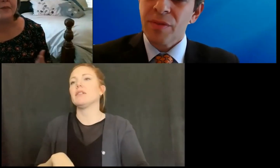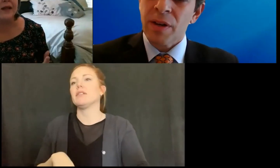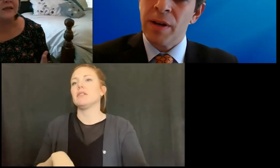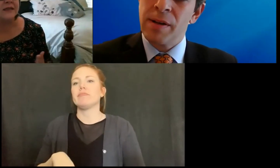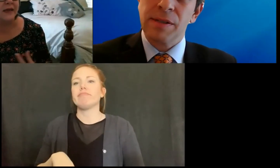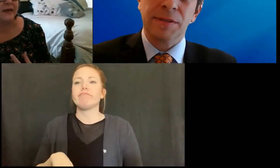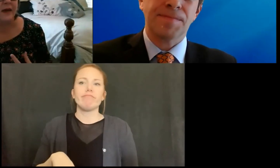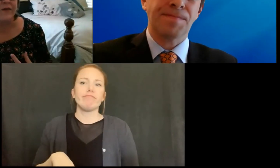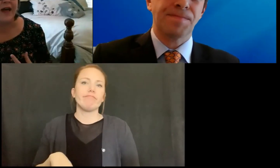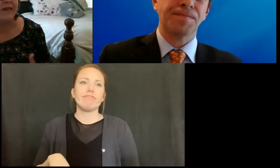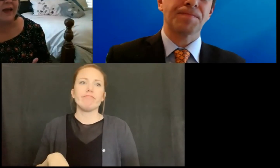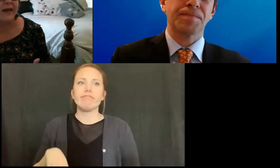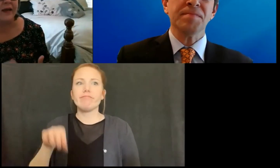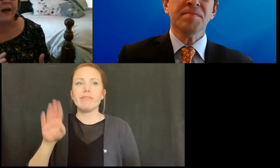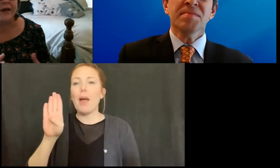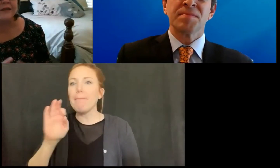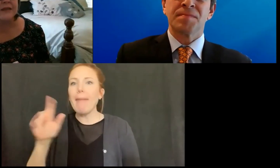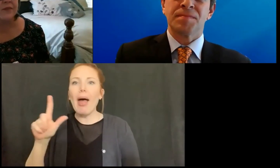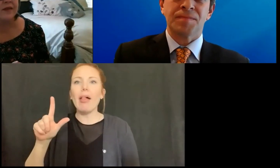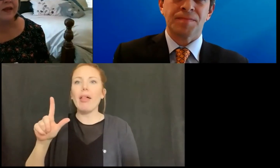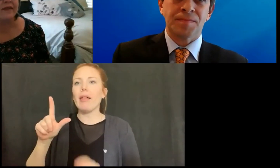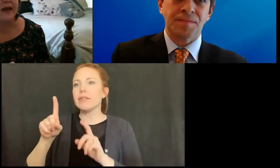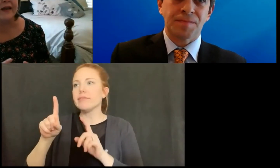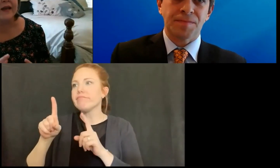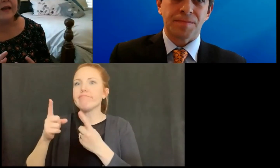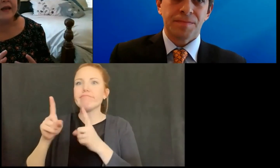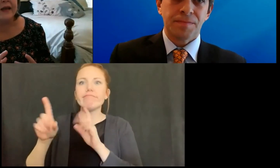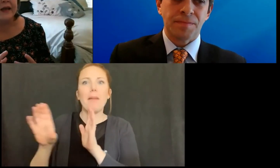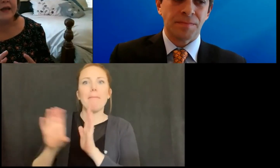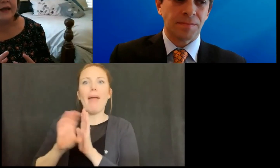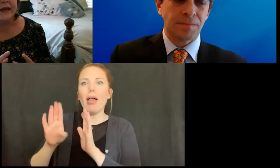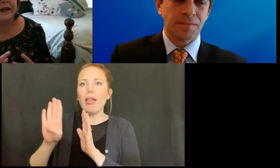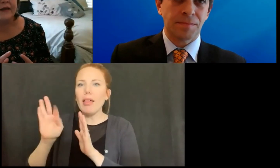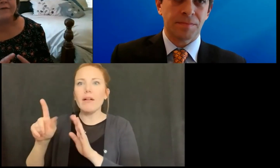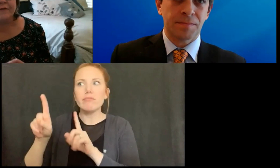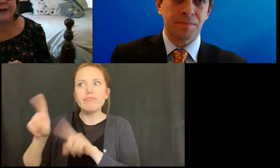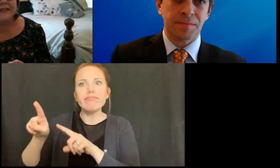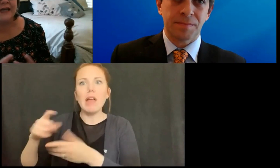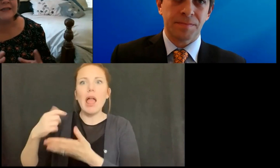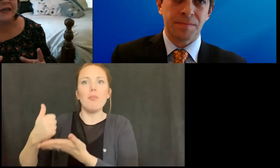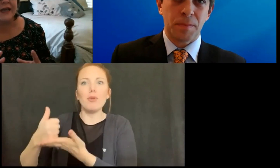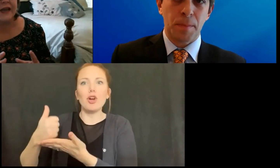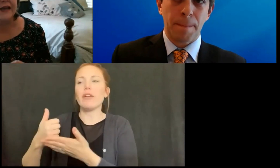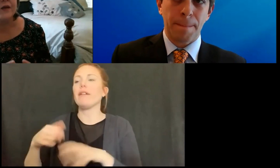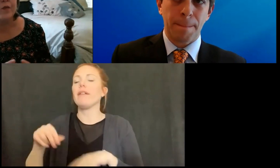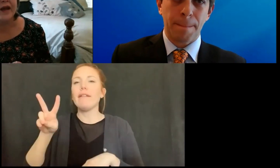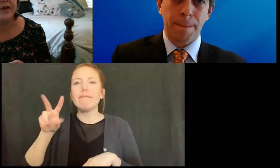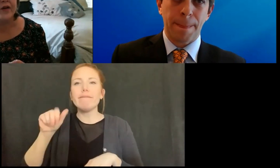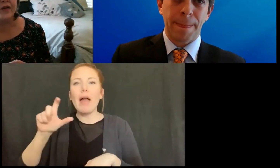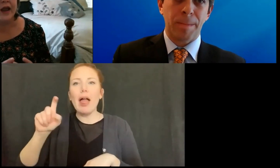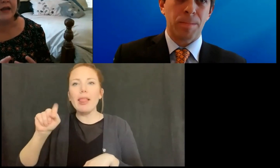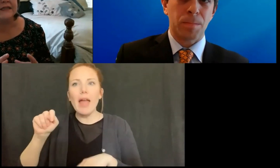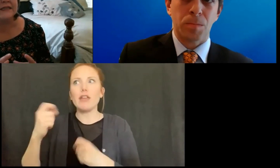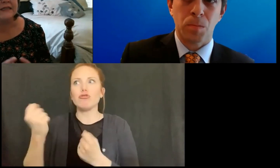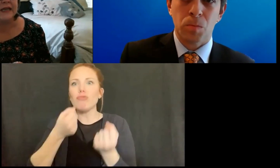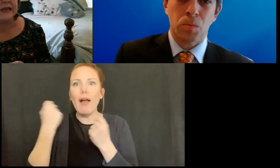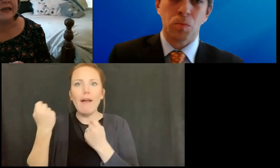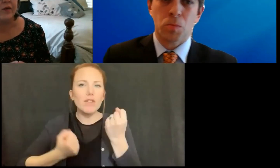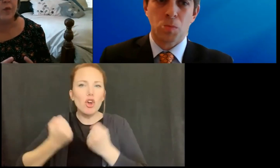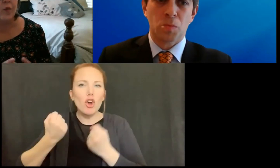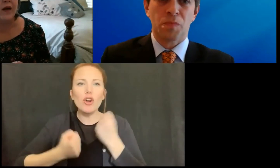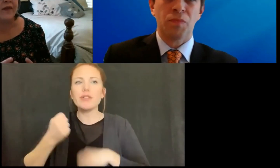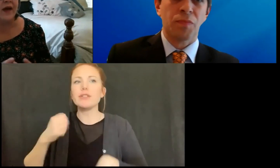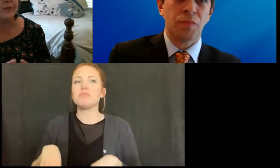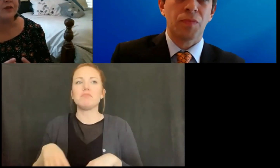being a bell attendant, a valet, something like that, front desk, anywhere, and